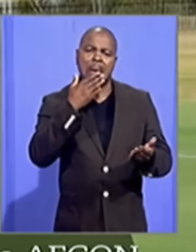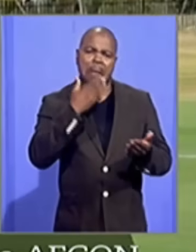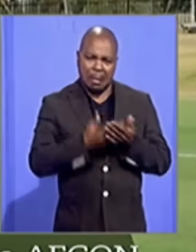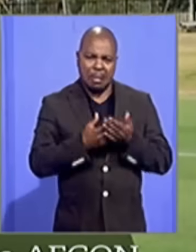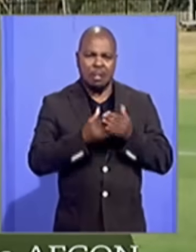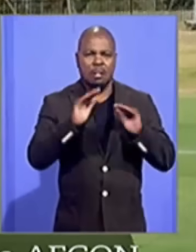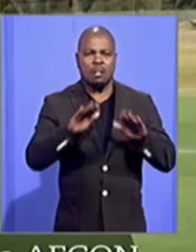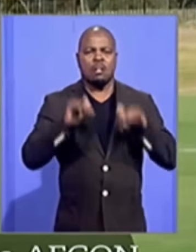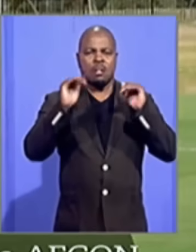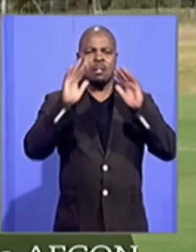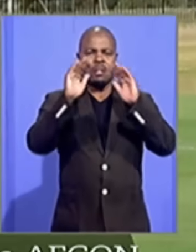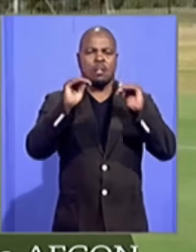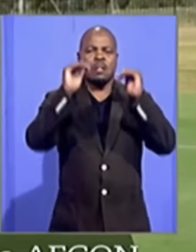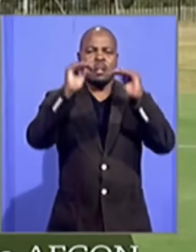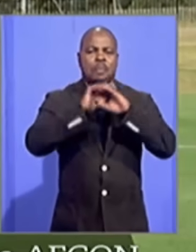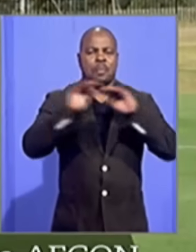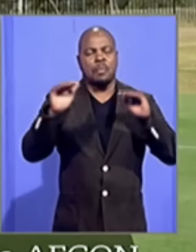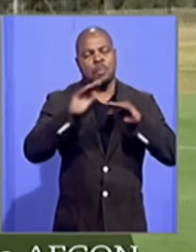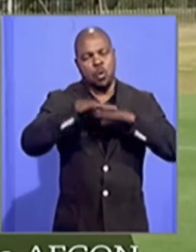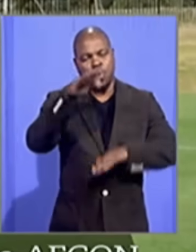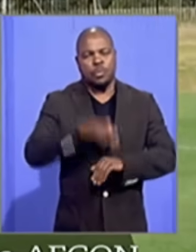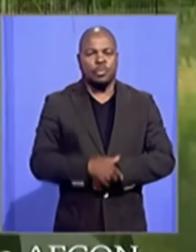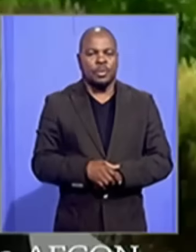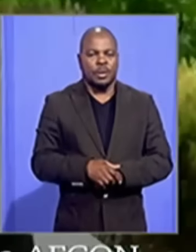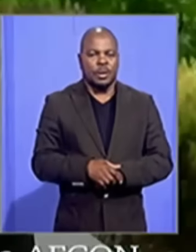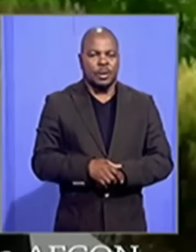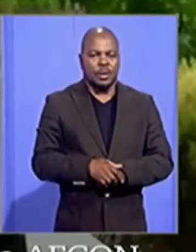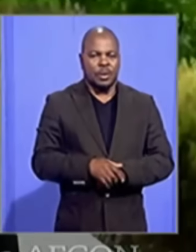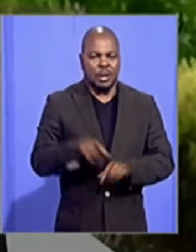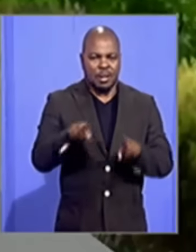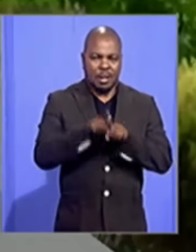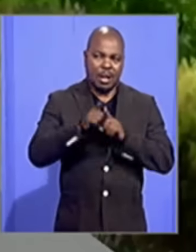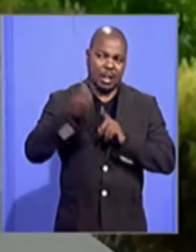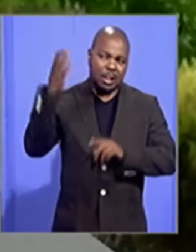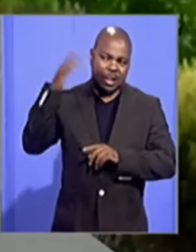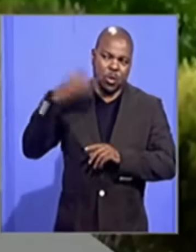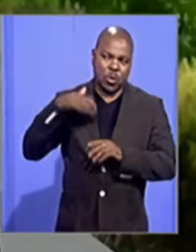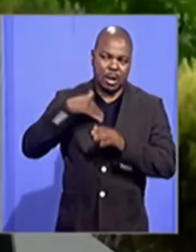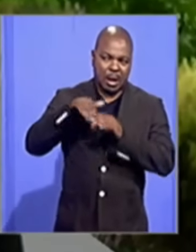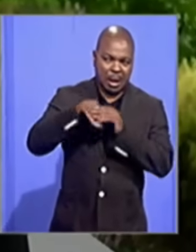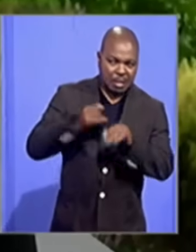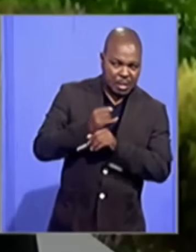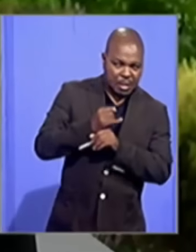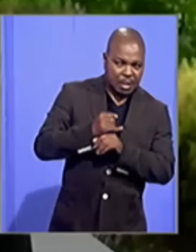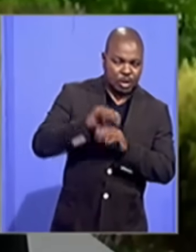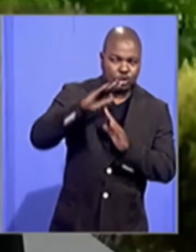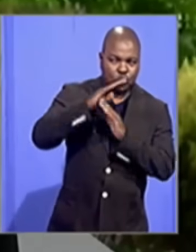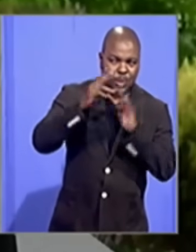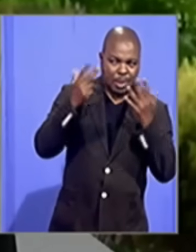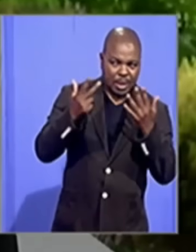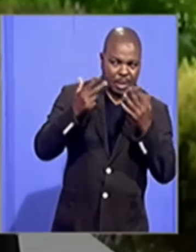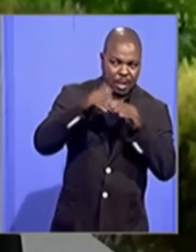feta moo. Hopefully, you know, we can go a step further than the previous one. We went out in the last eight, so